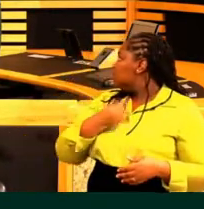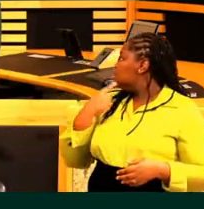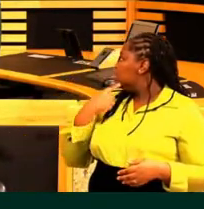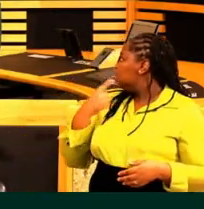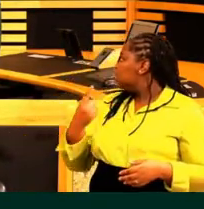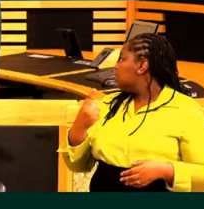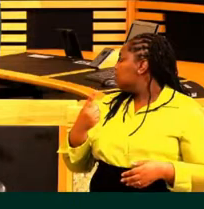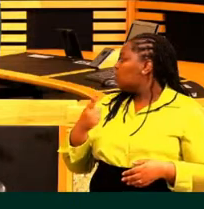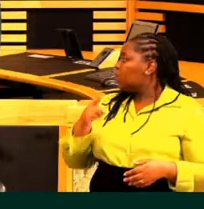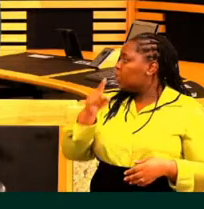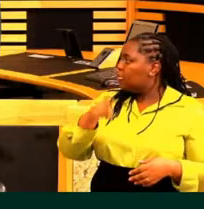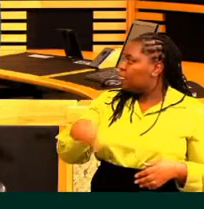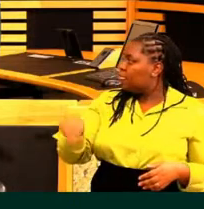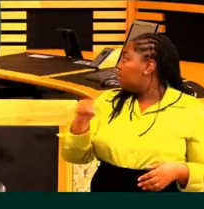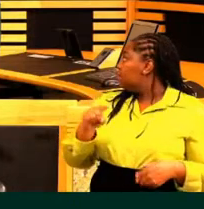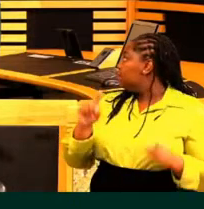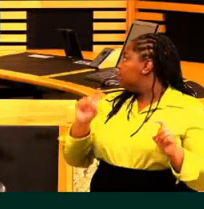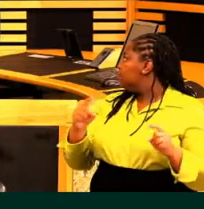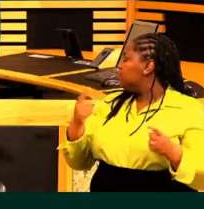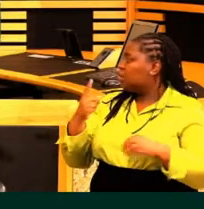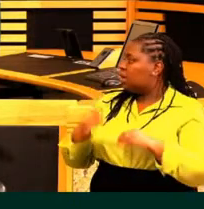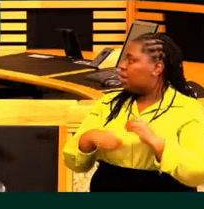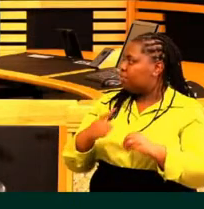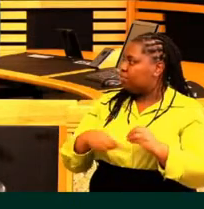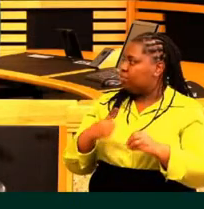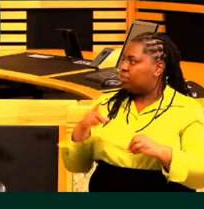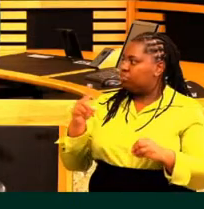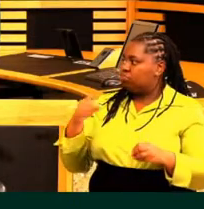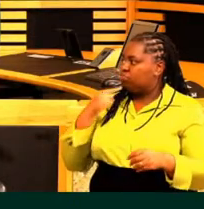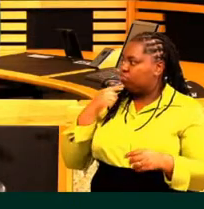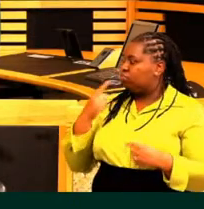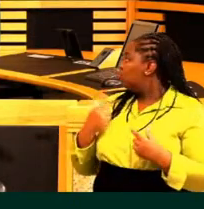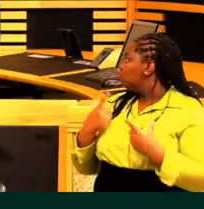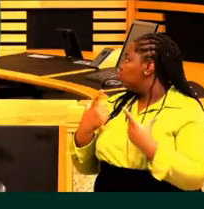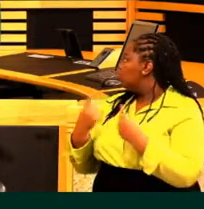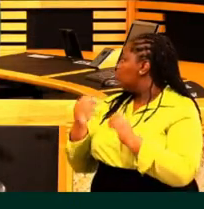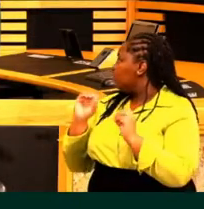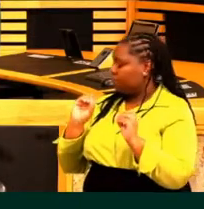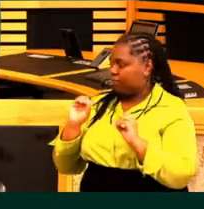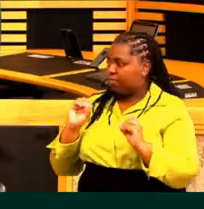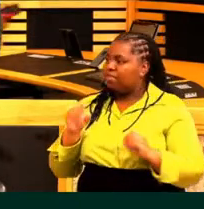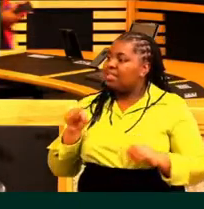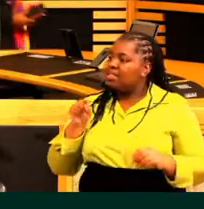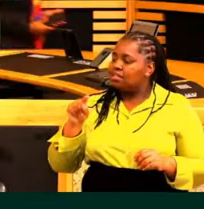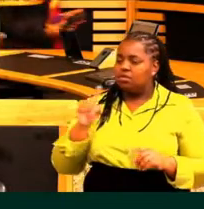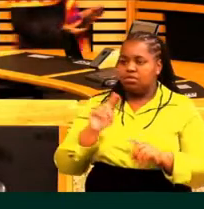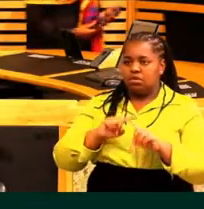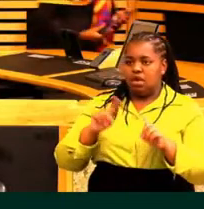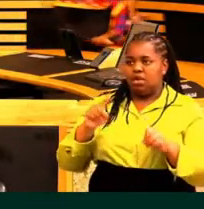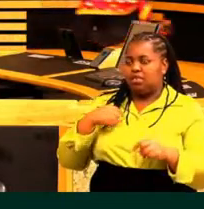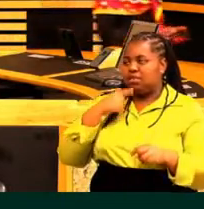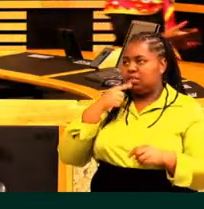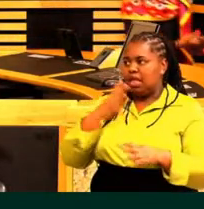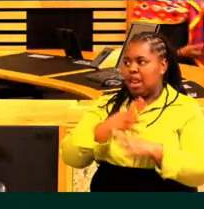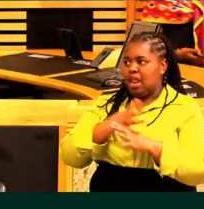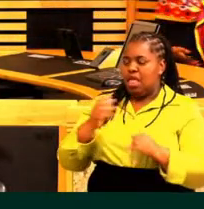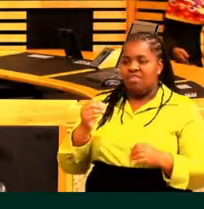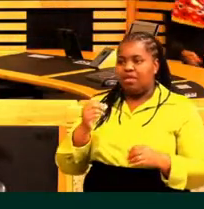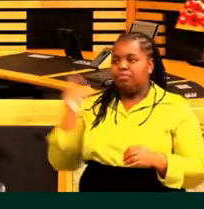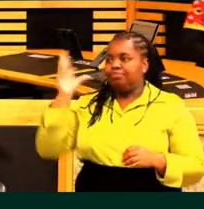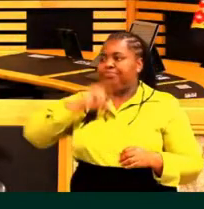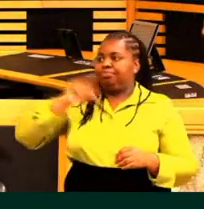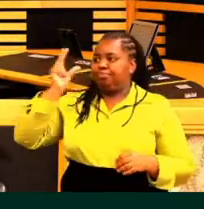this can no longer be about malicious compliance this can no longer be about just another talk show